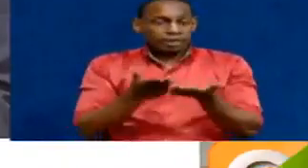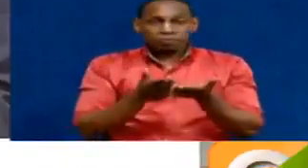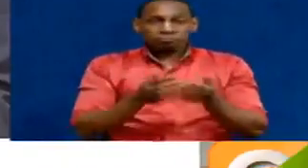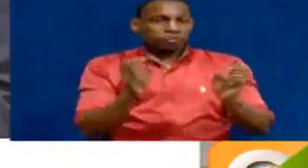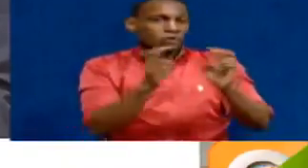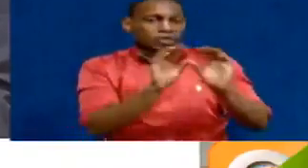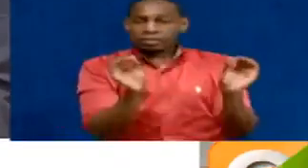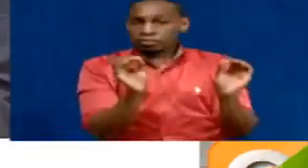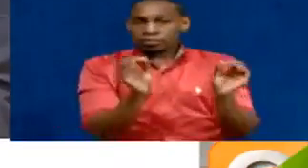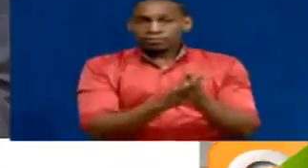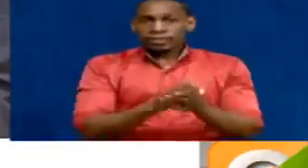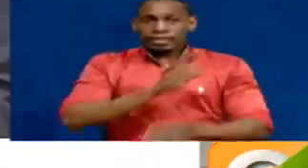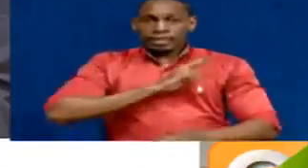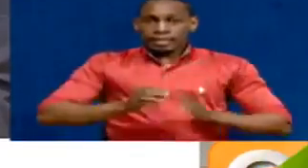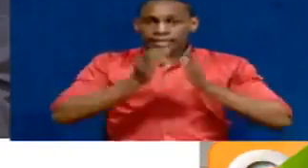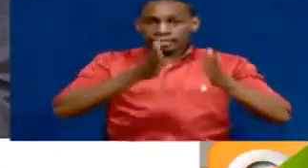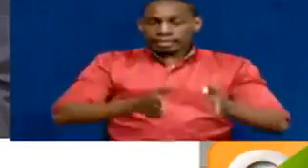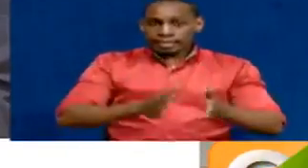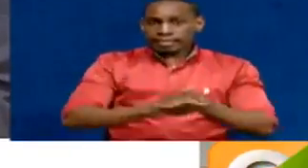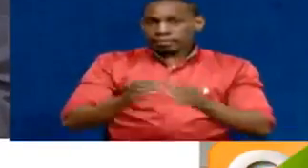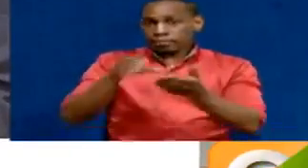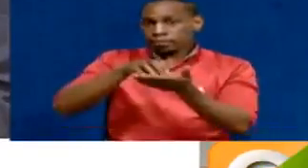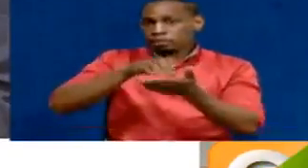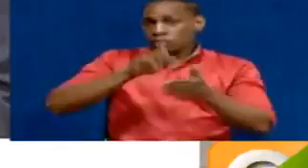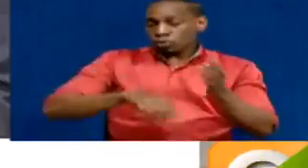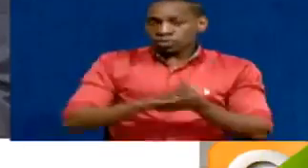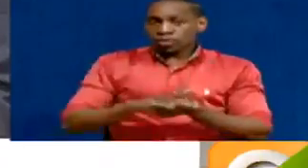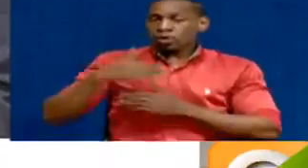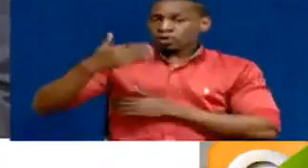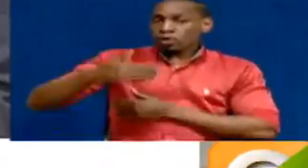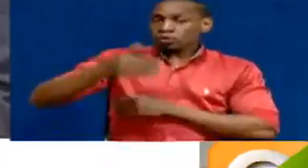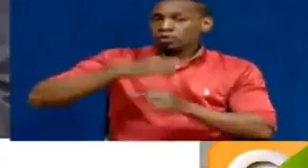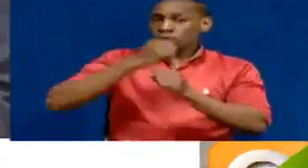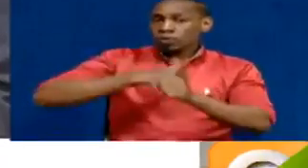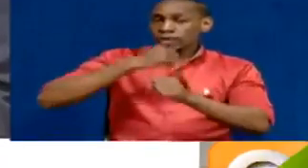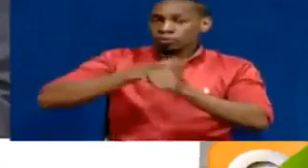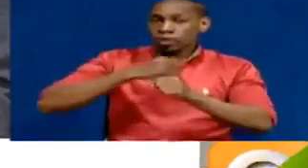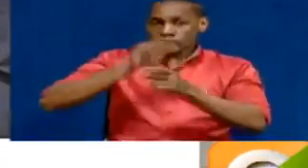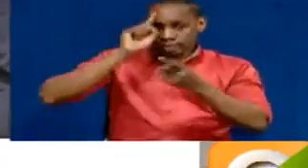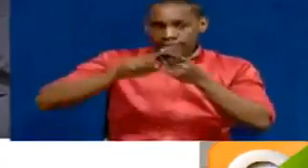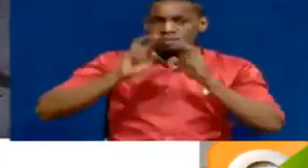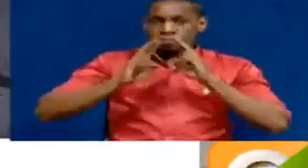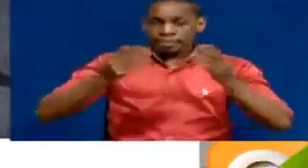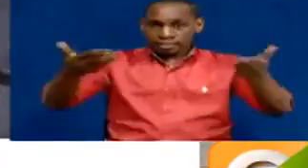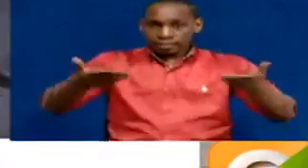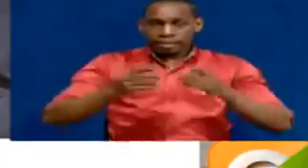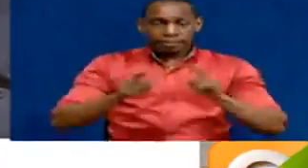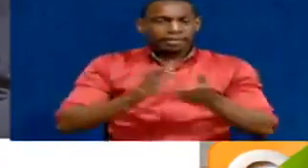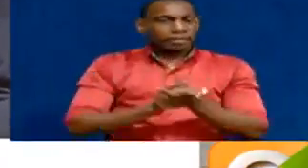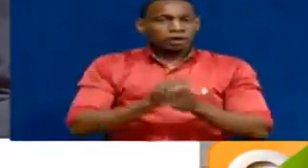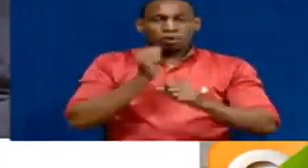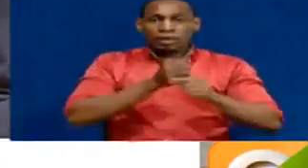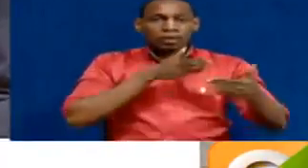see eye to eye. Religious leaders, on the other hand, have tirelessly worked to bring peace, but their efforts